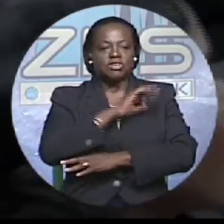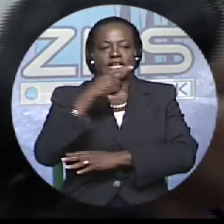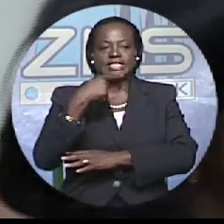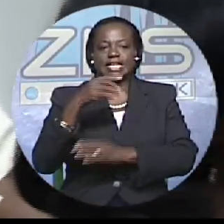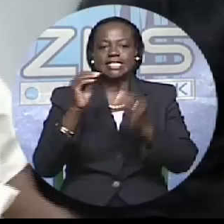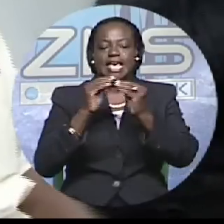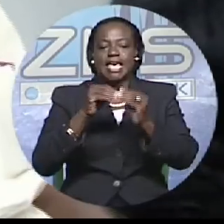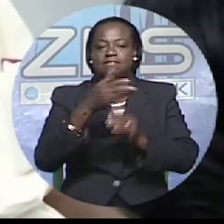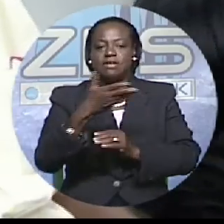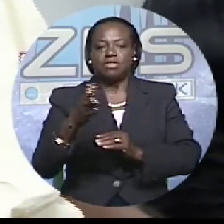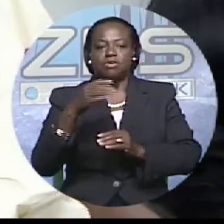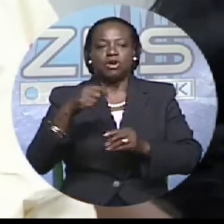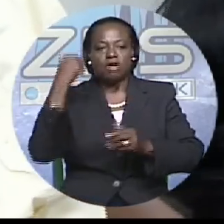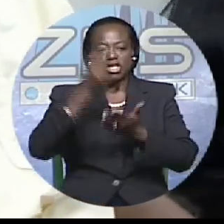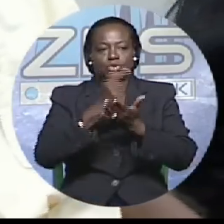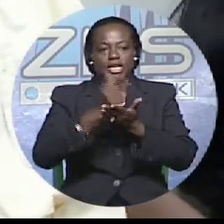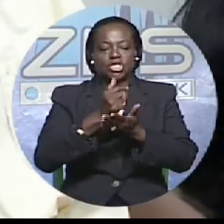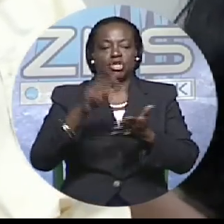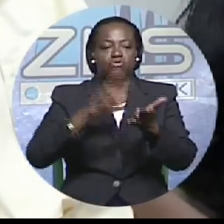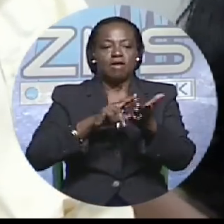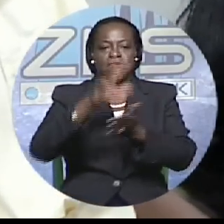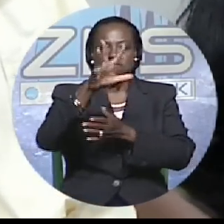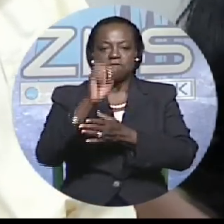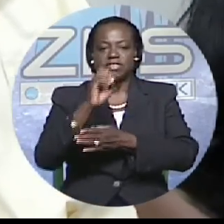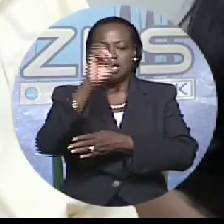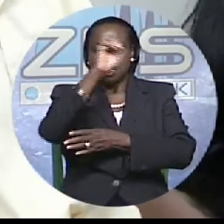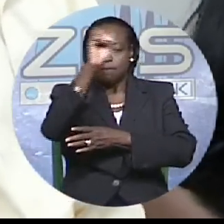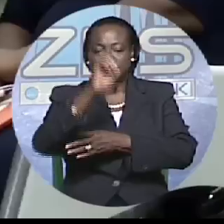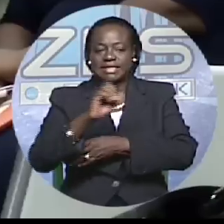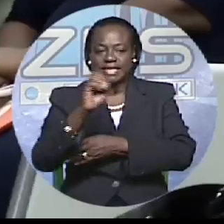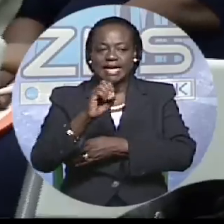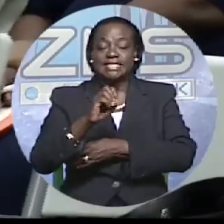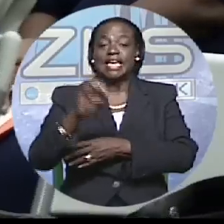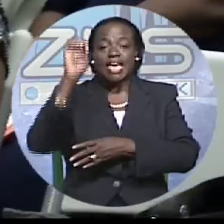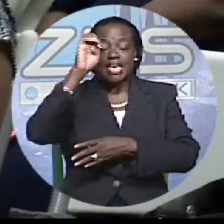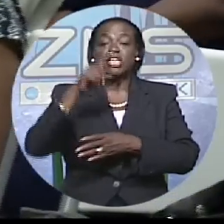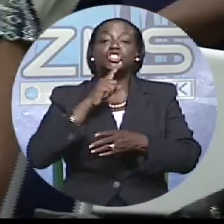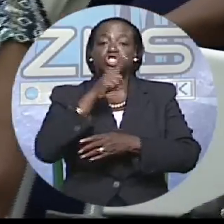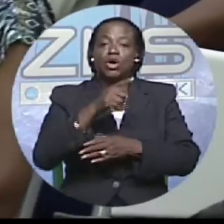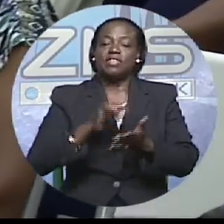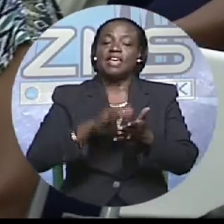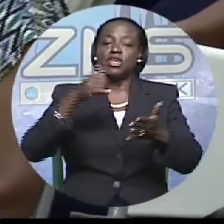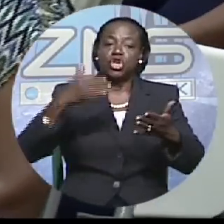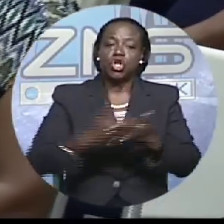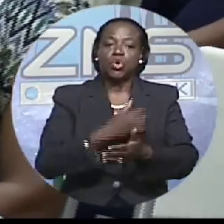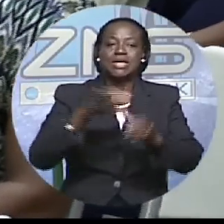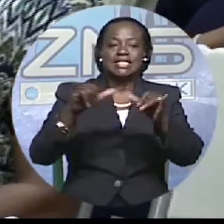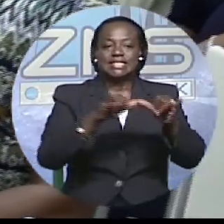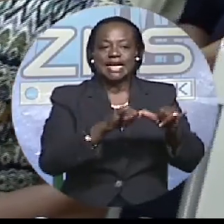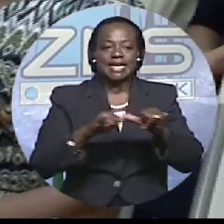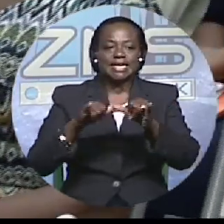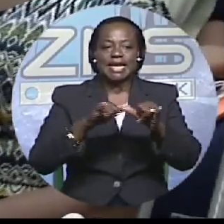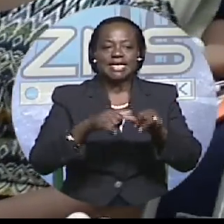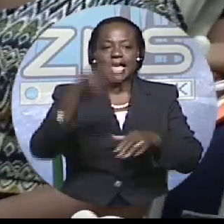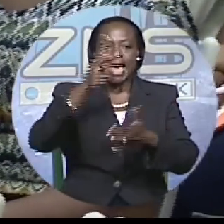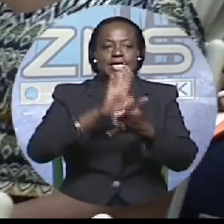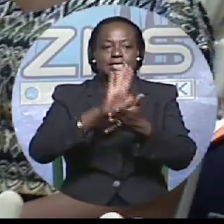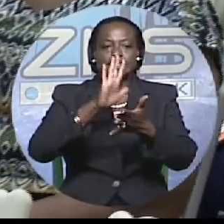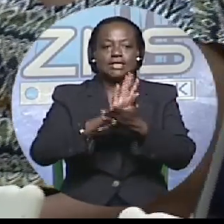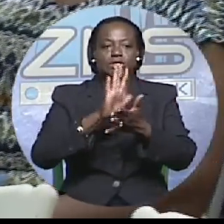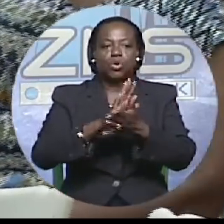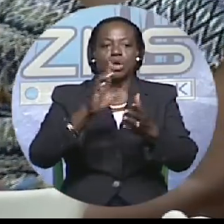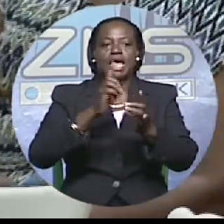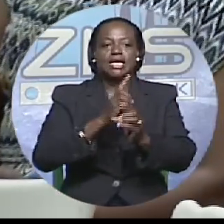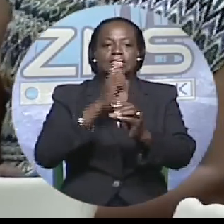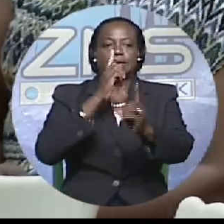even though the graduation rate stands at some 50%, he is optimistic that the new standardized high school diploma program will assist in improving this